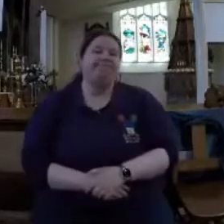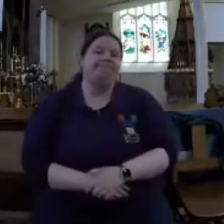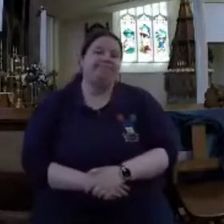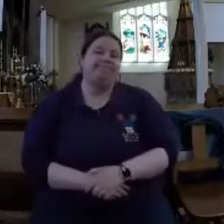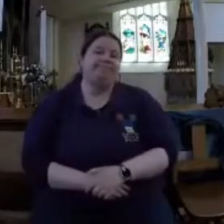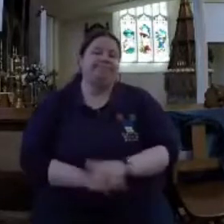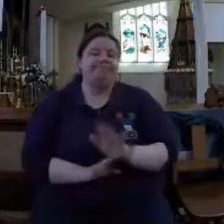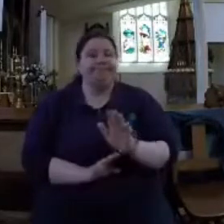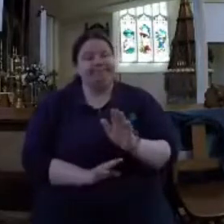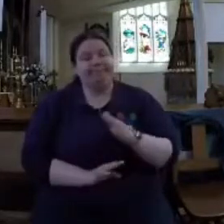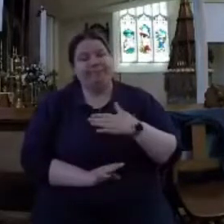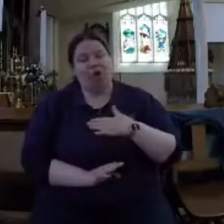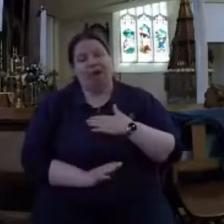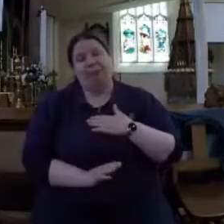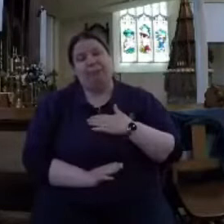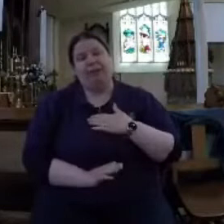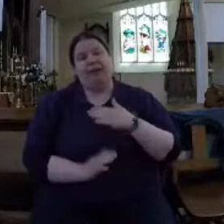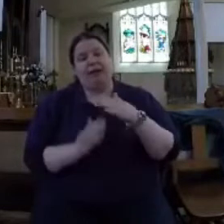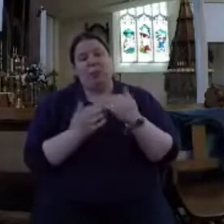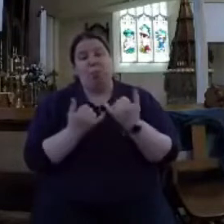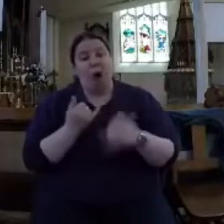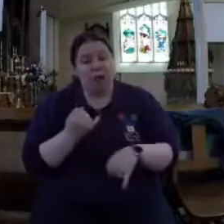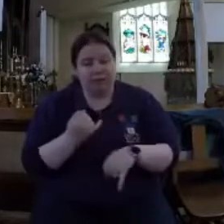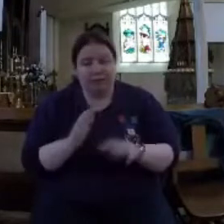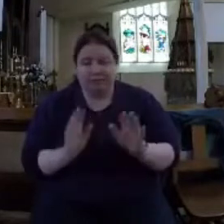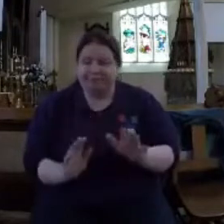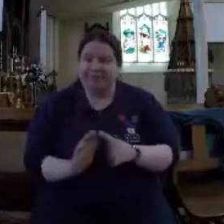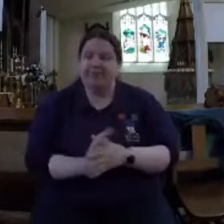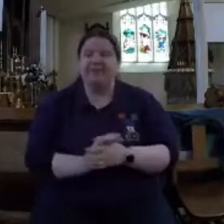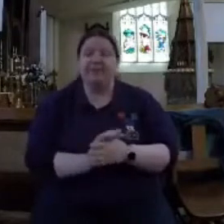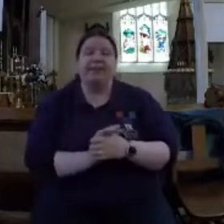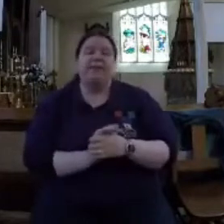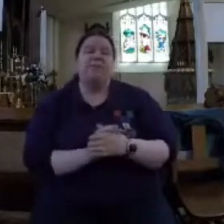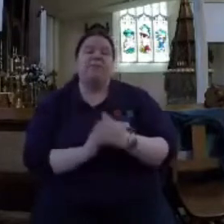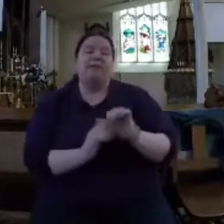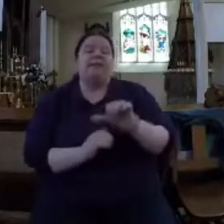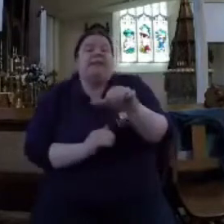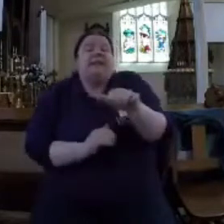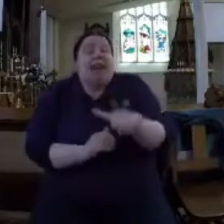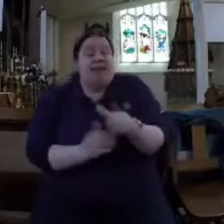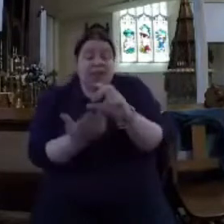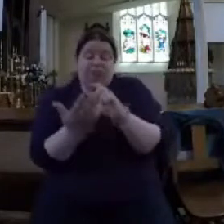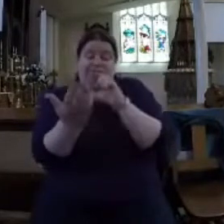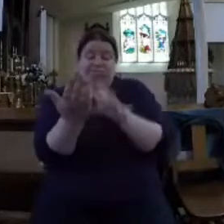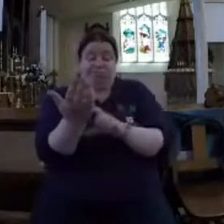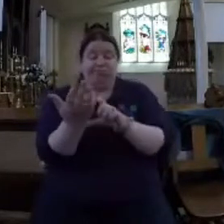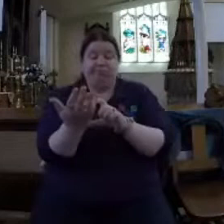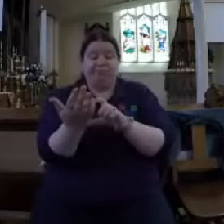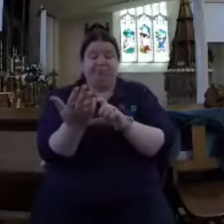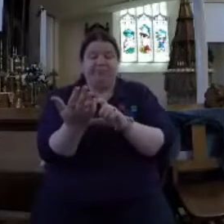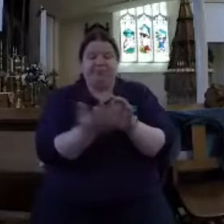Now, I'm sorry, it gets even more concerning. Okay, so this is the part of the story where you realise some